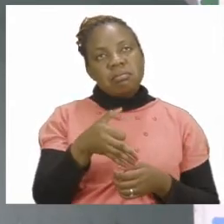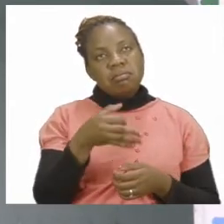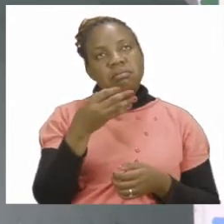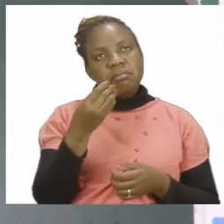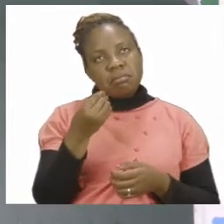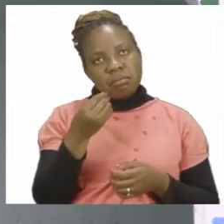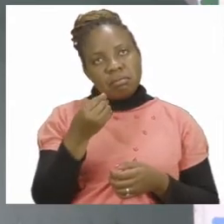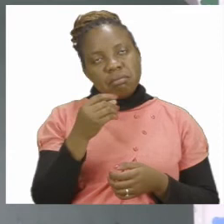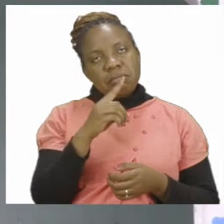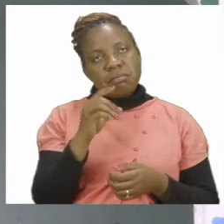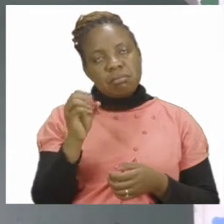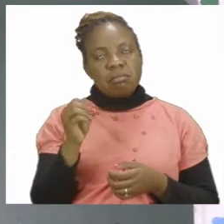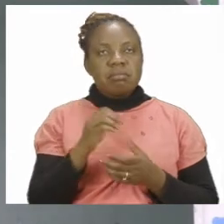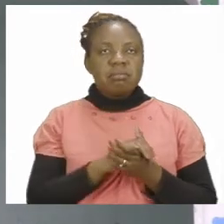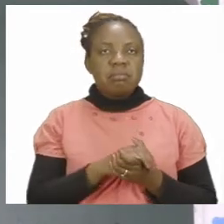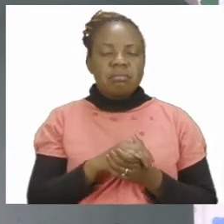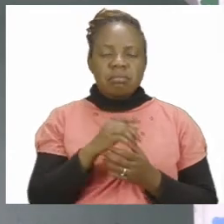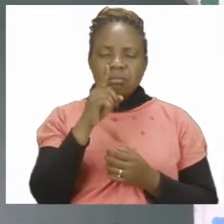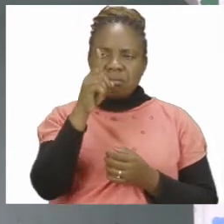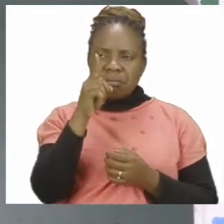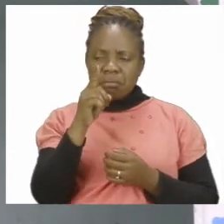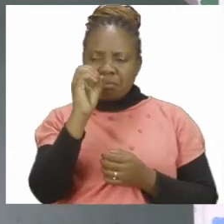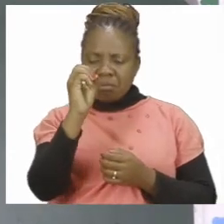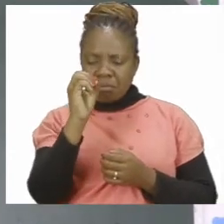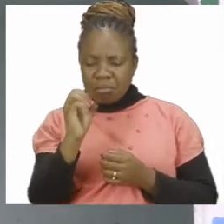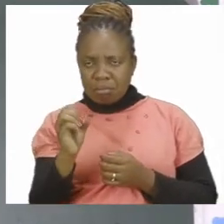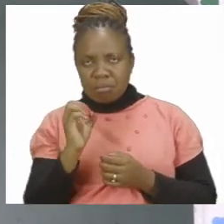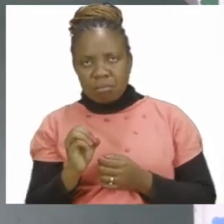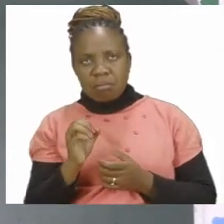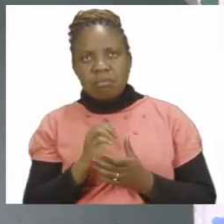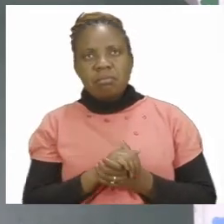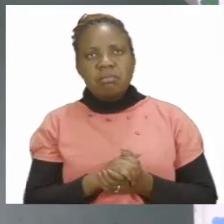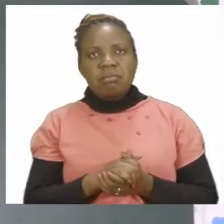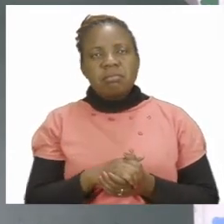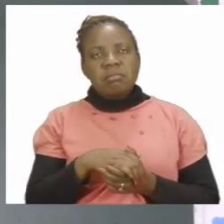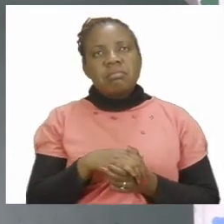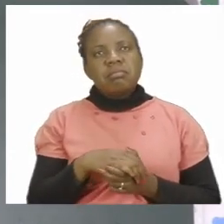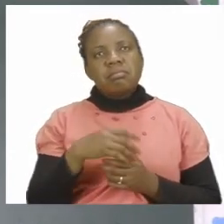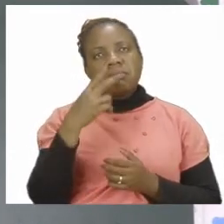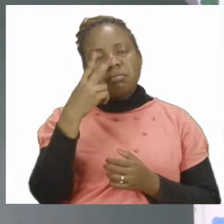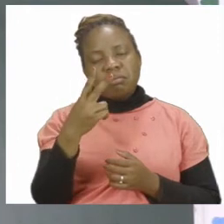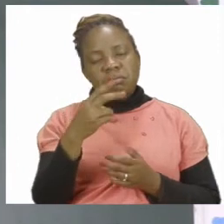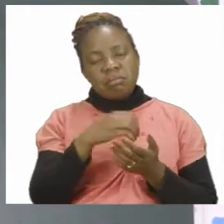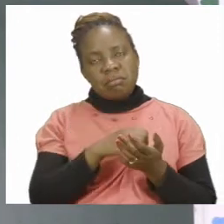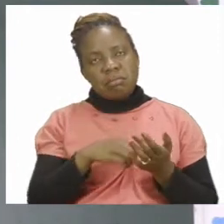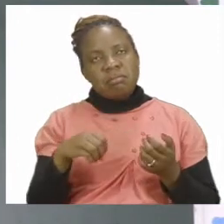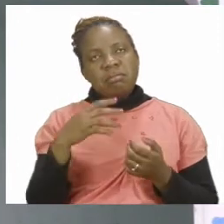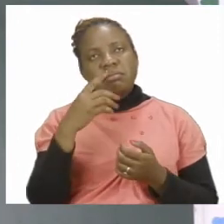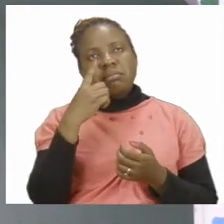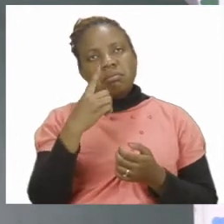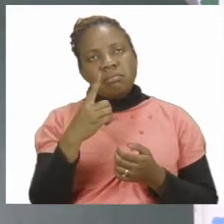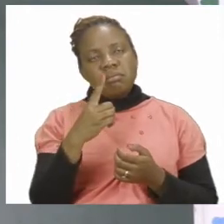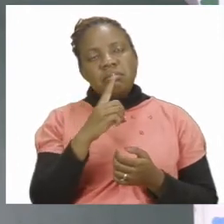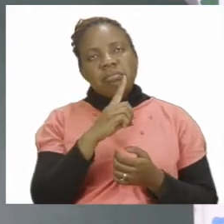0 minus 0 is 0, and then 2 minus 1 is